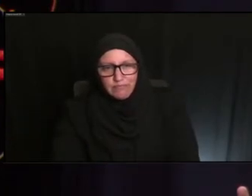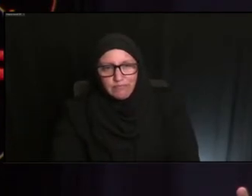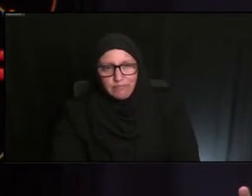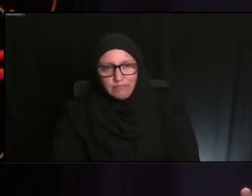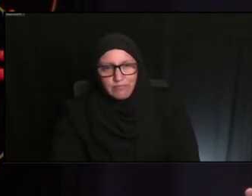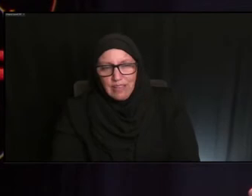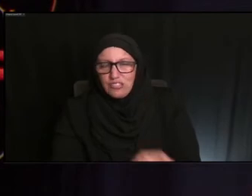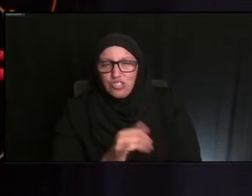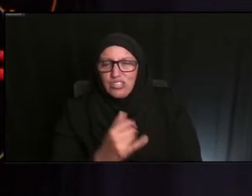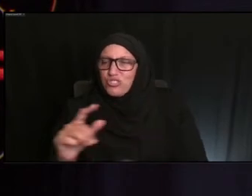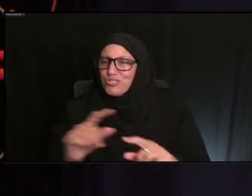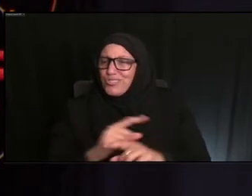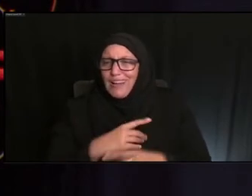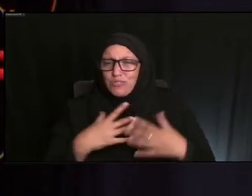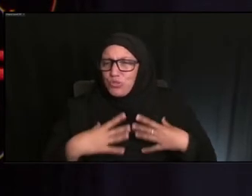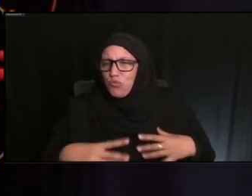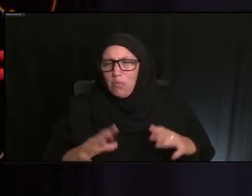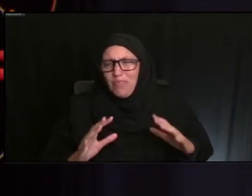change uniforms. That's it.